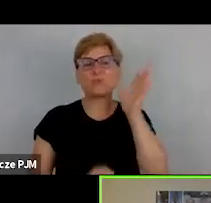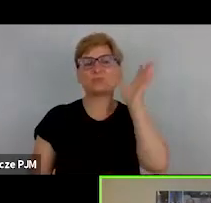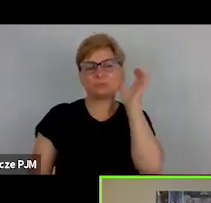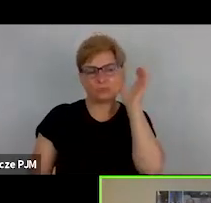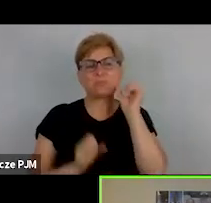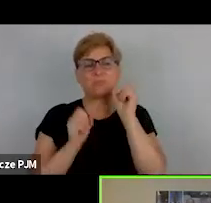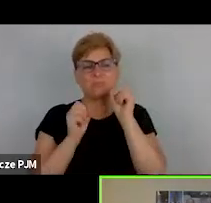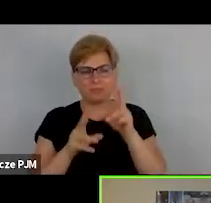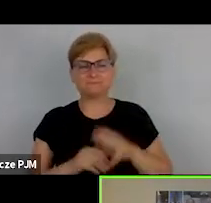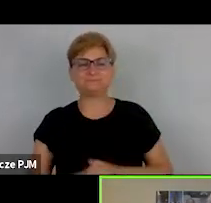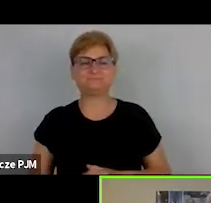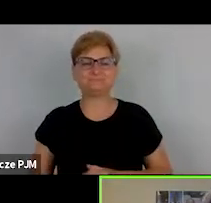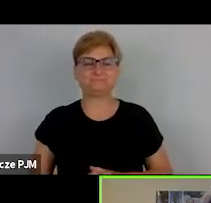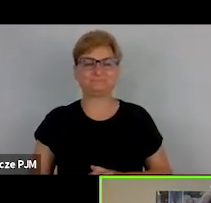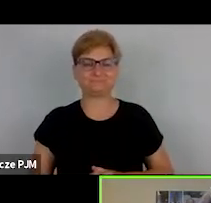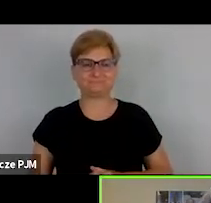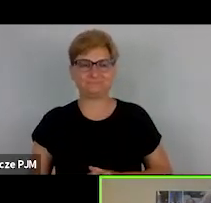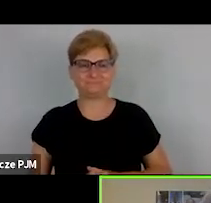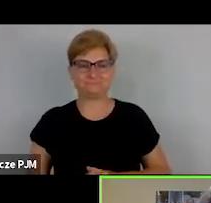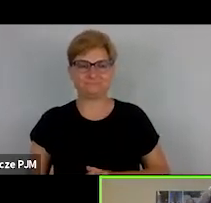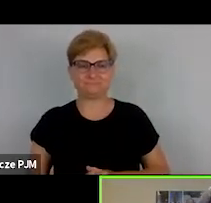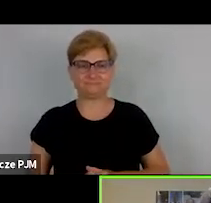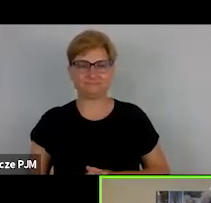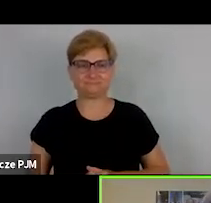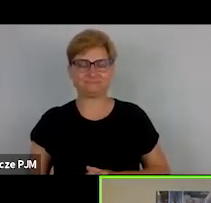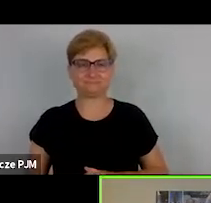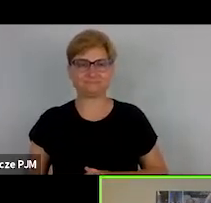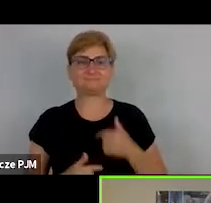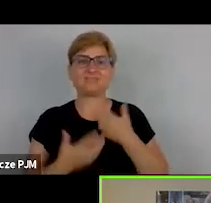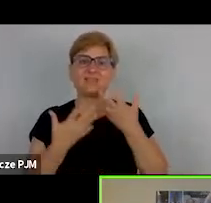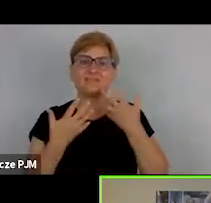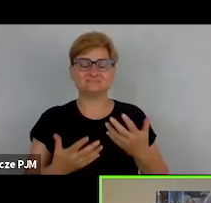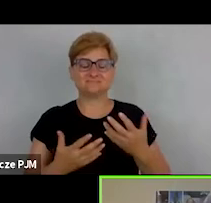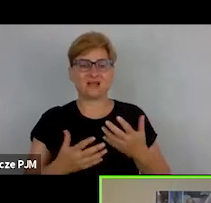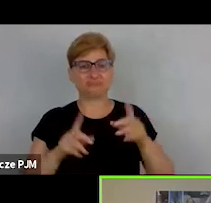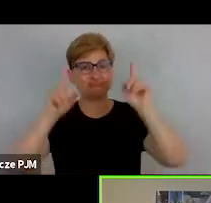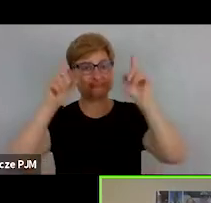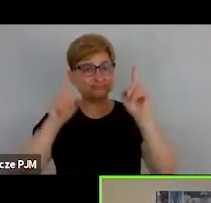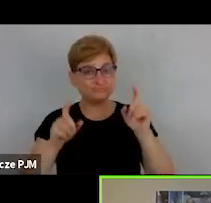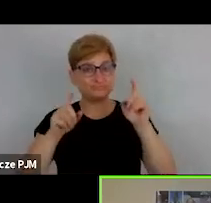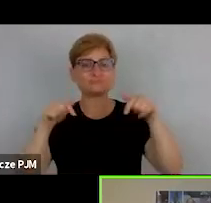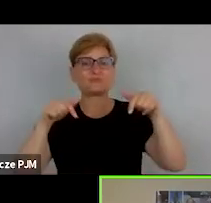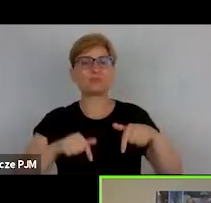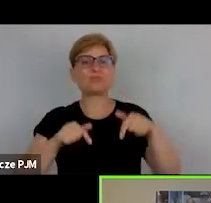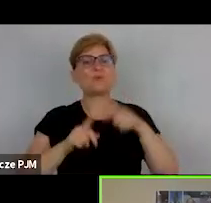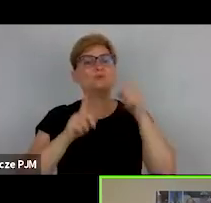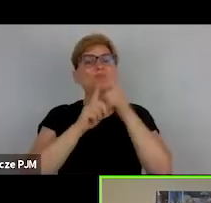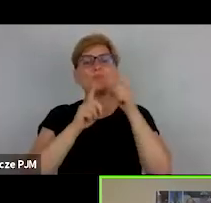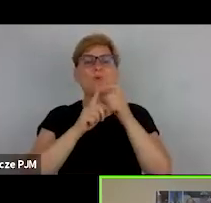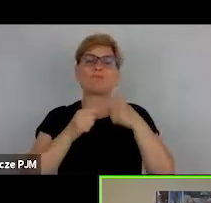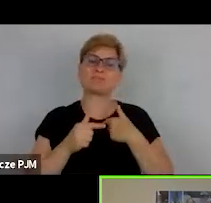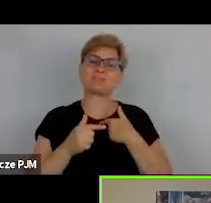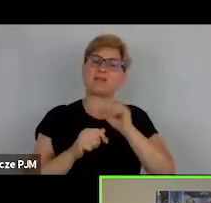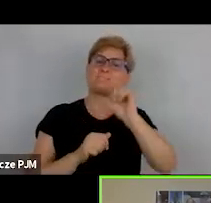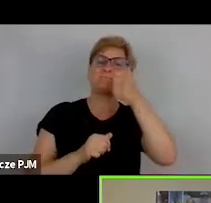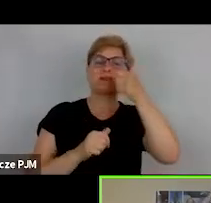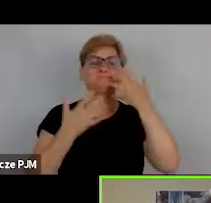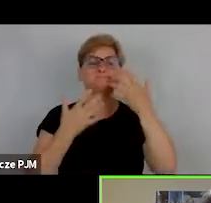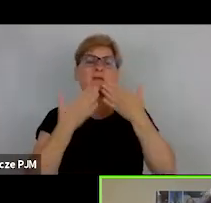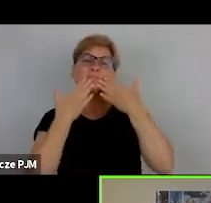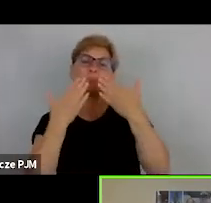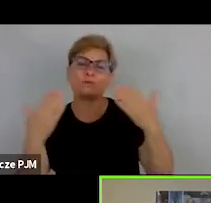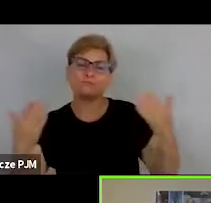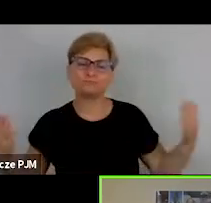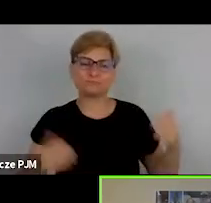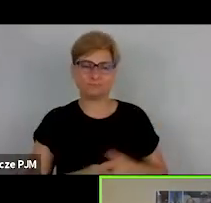Well, let me start just by saying thank you. It's an enormous honor to have this opportunity to chat with you. I have not yet been